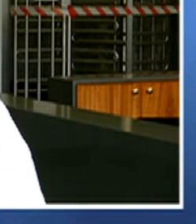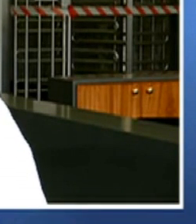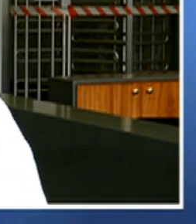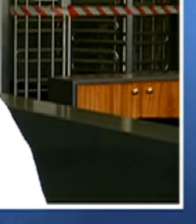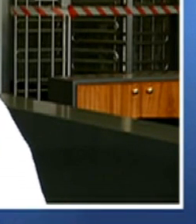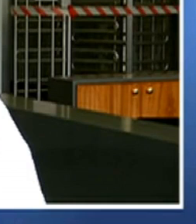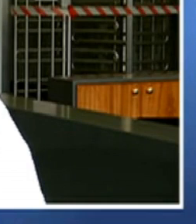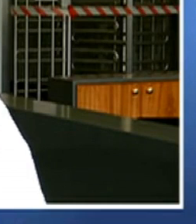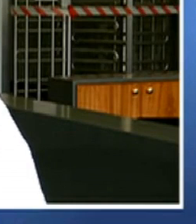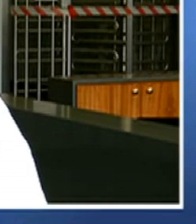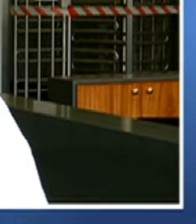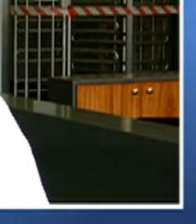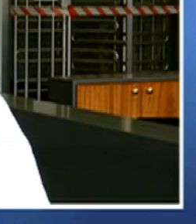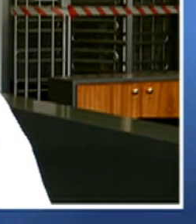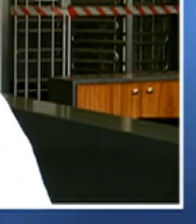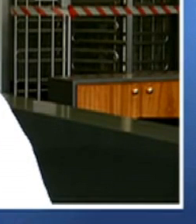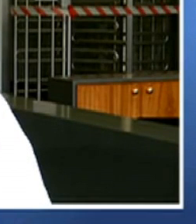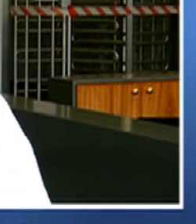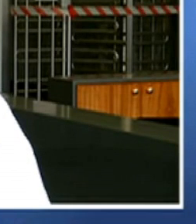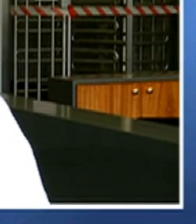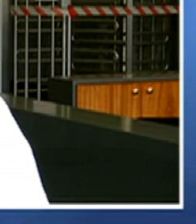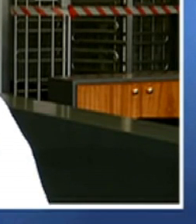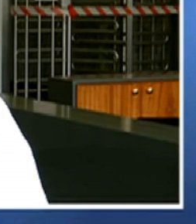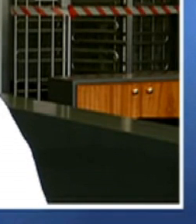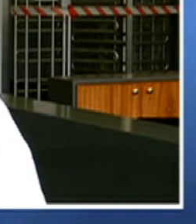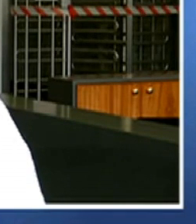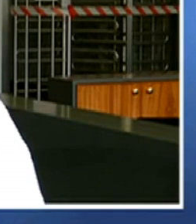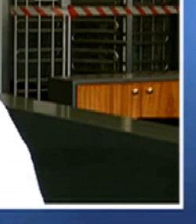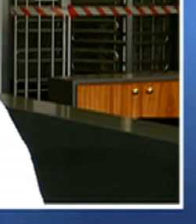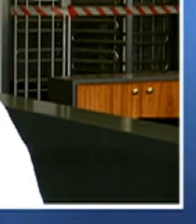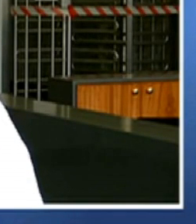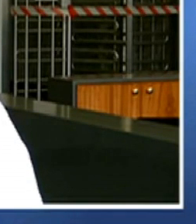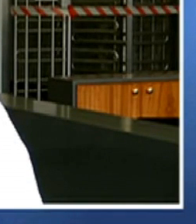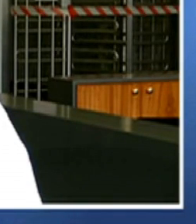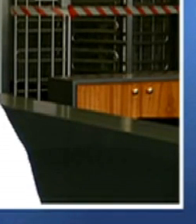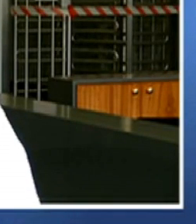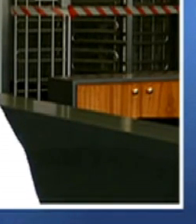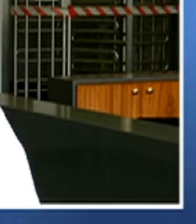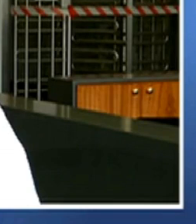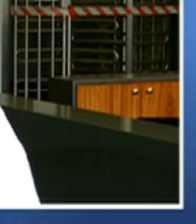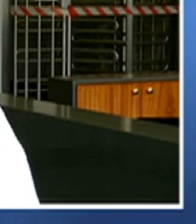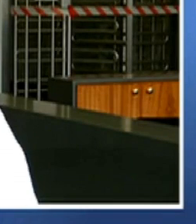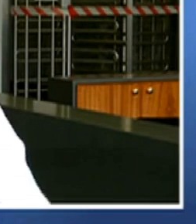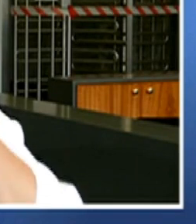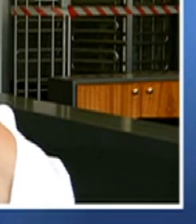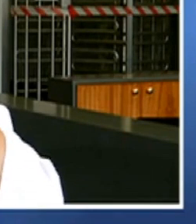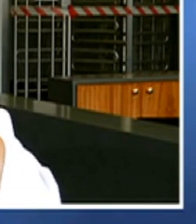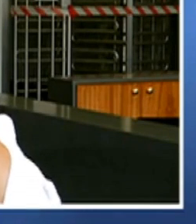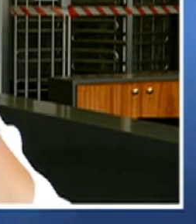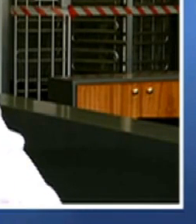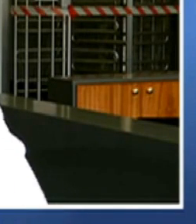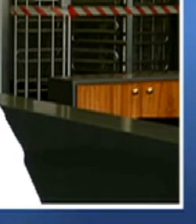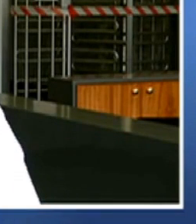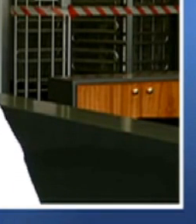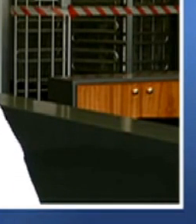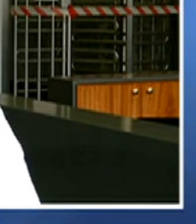human trafficking, was denied bail for a third time. He and his two co-accused, Lusanda Solani and Zukiswa Sito, are facing facing more